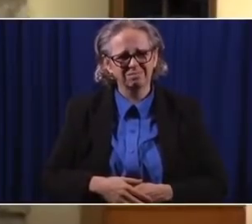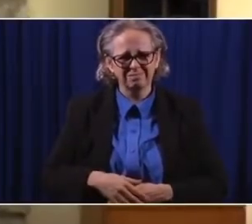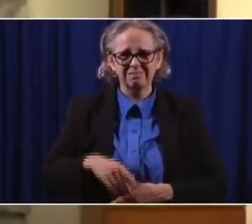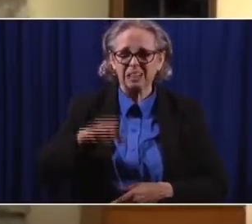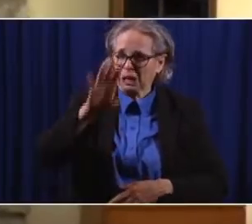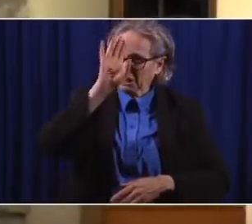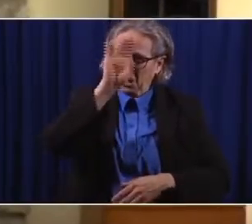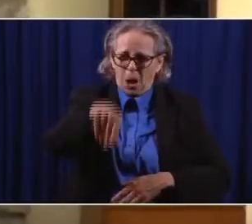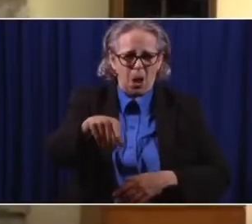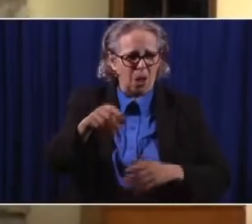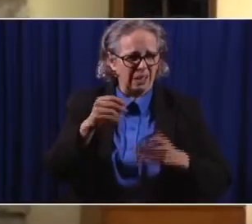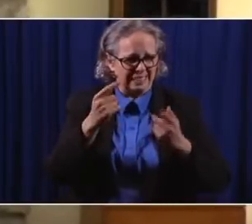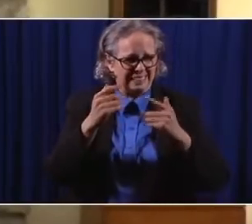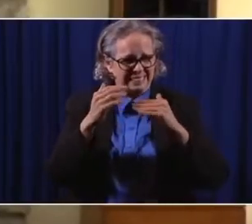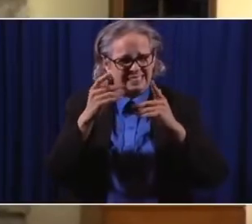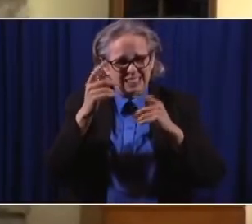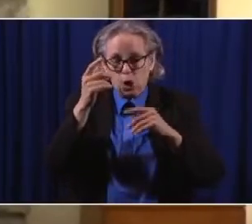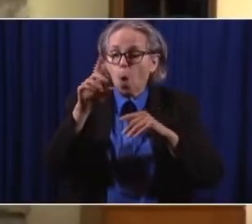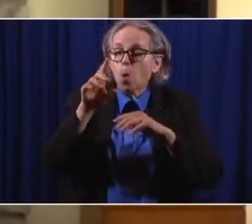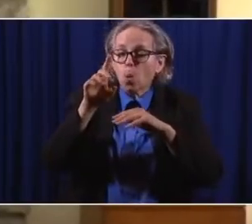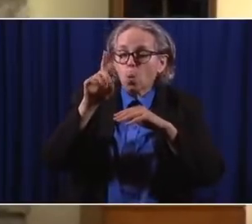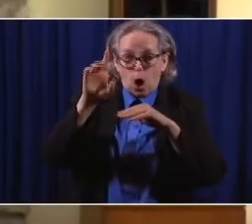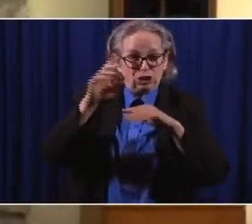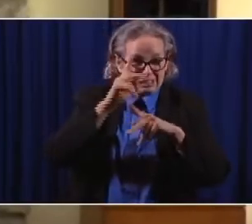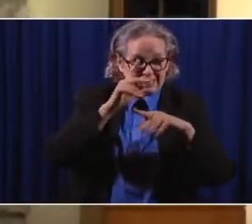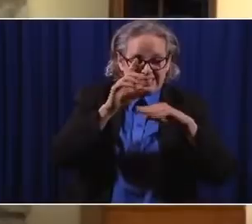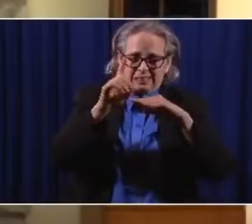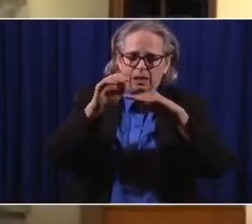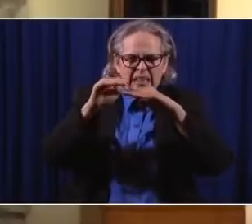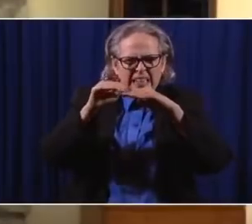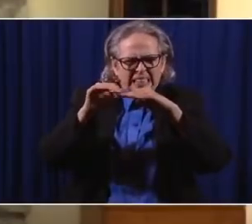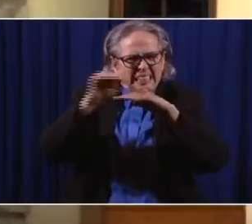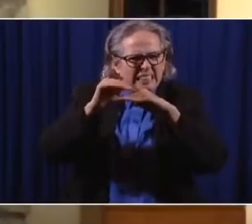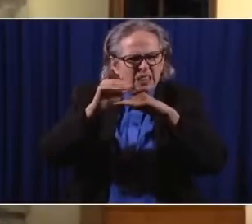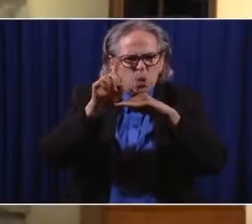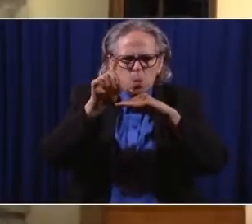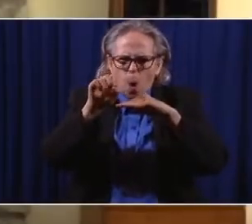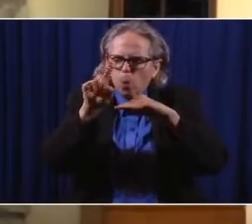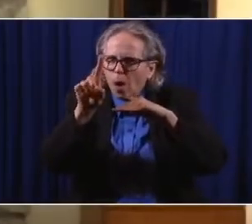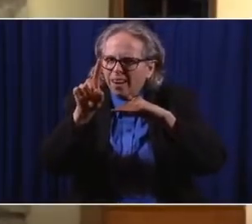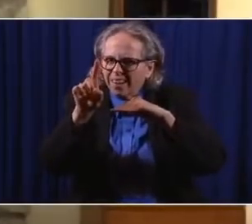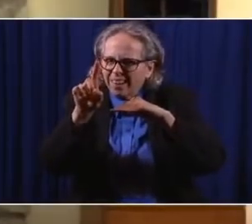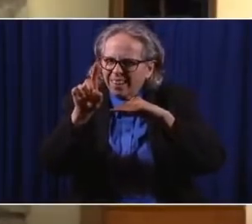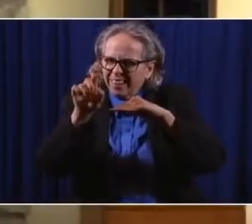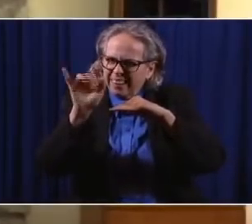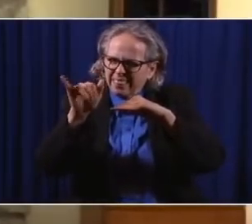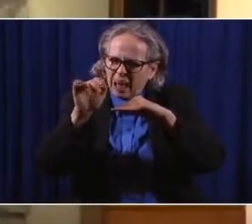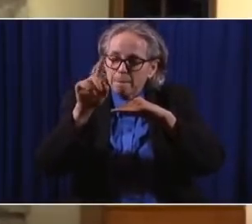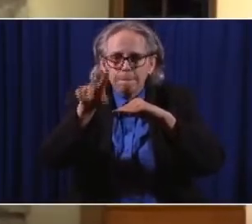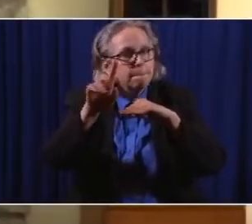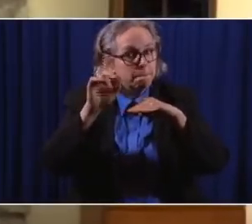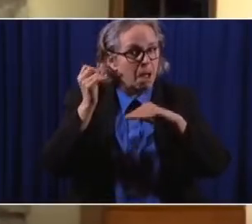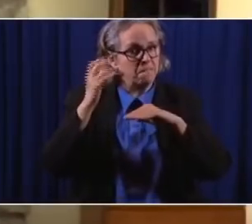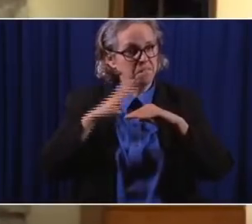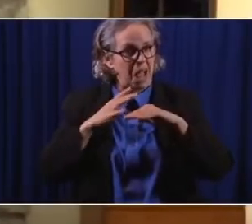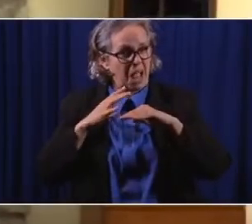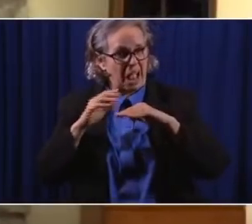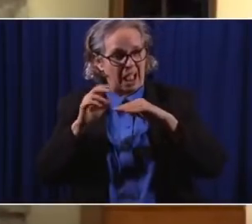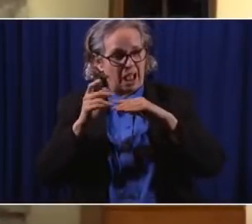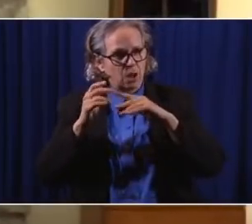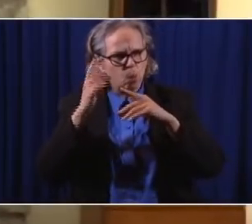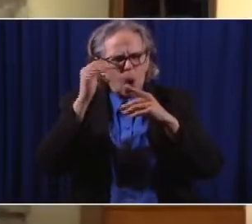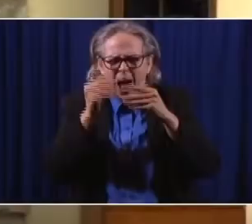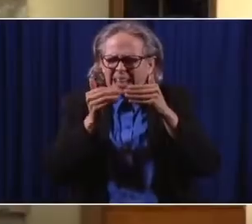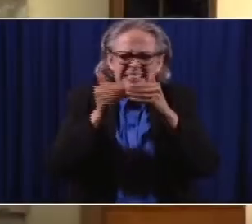level they're at 101 cases per 100,000, but they're on the watch list because of sustained increase in